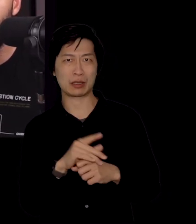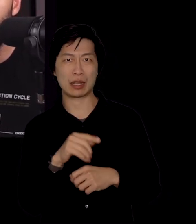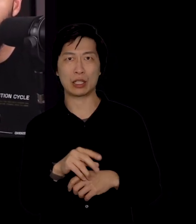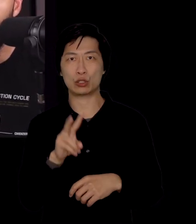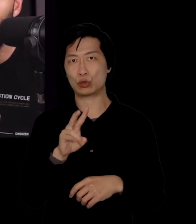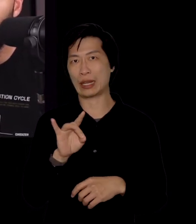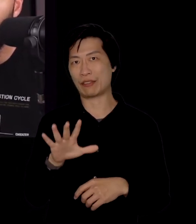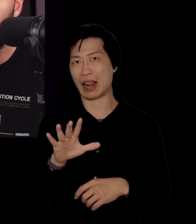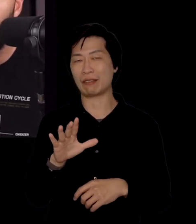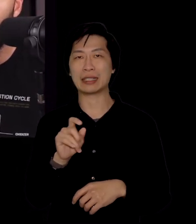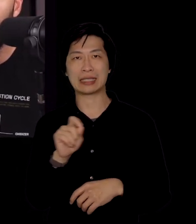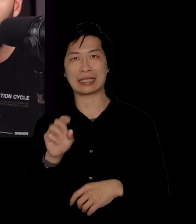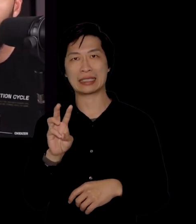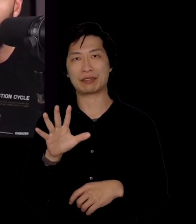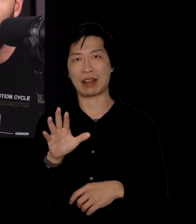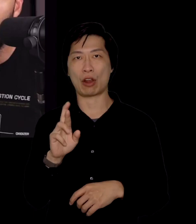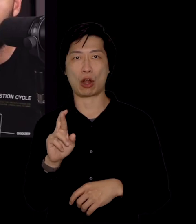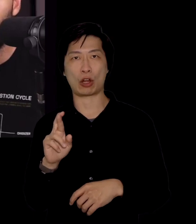this. It's a